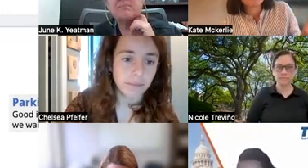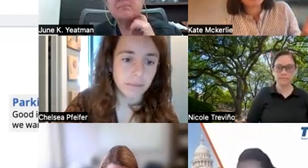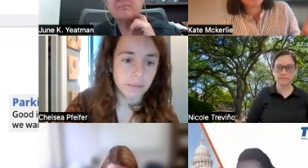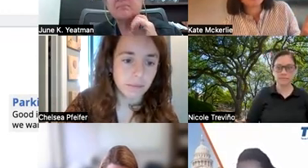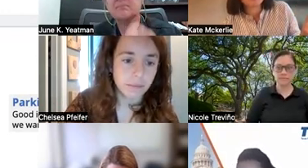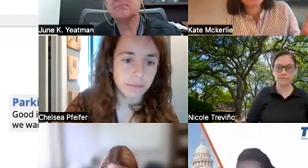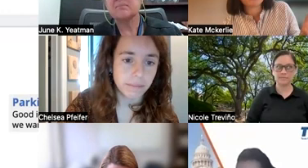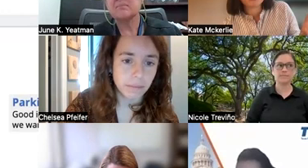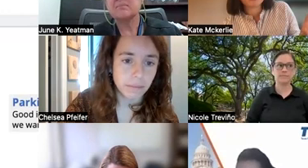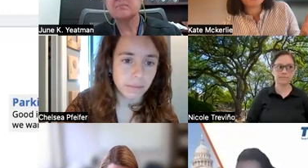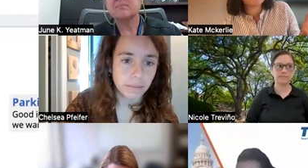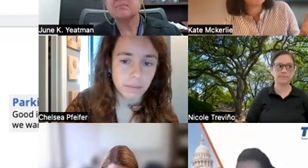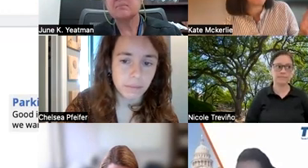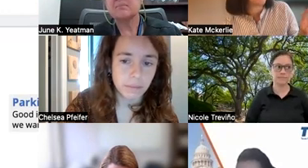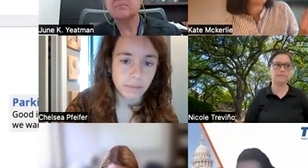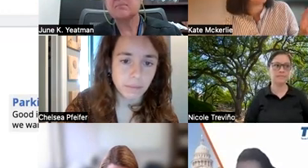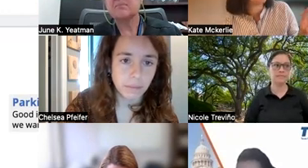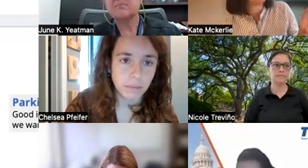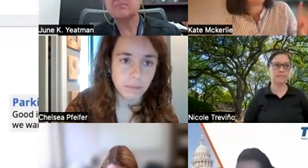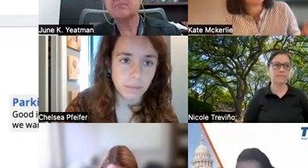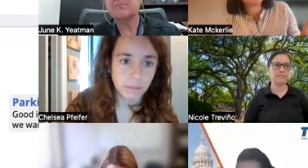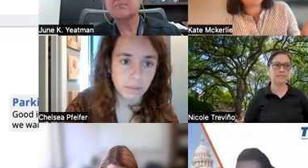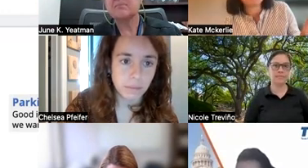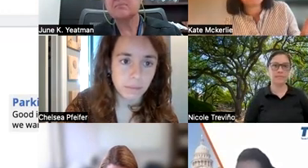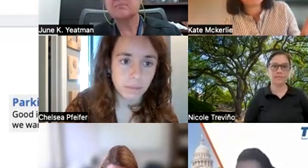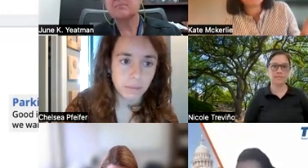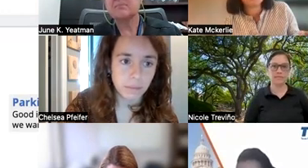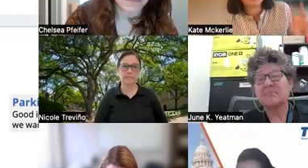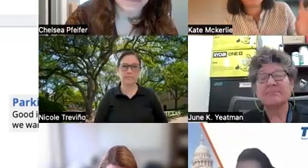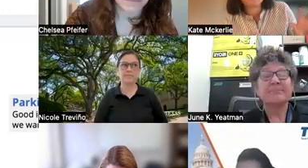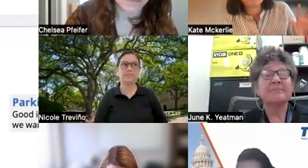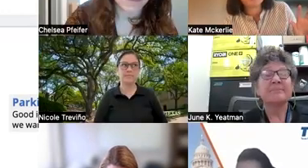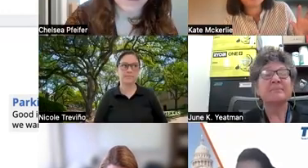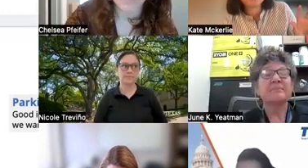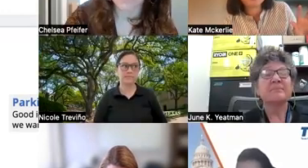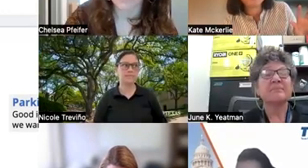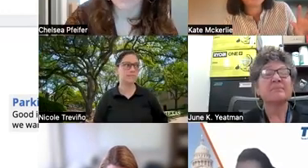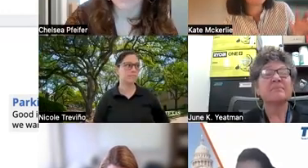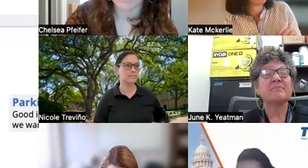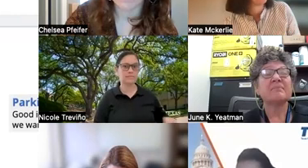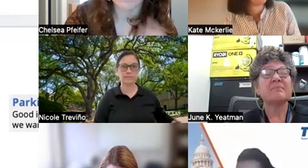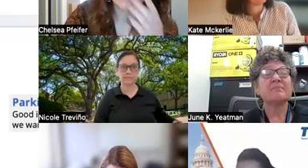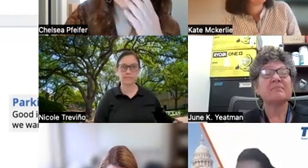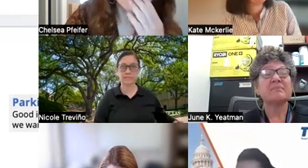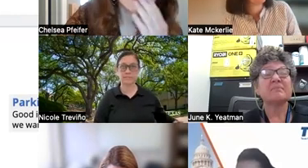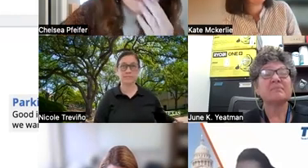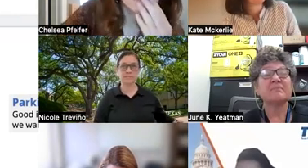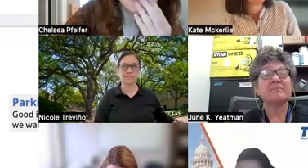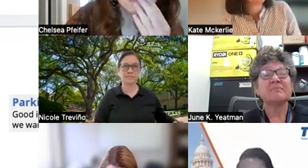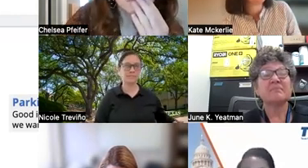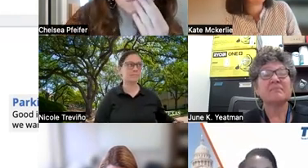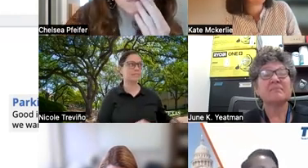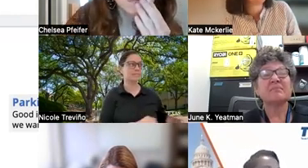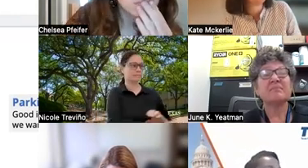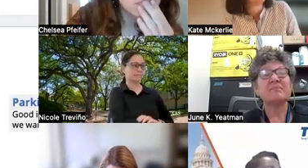open it up in another browser window so you can flip through at your own leisure. But one of the